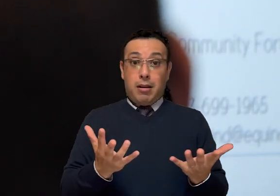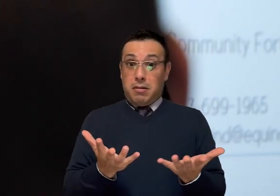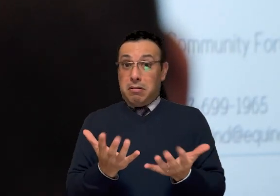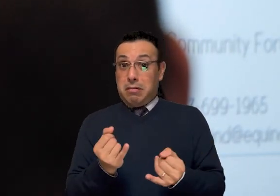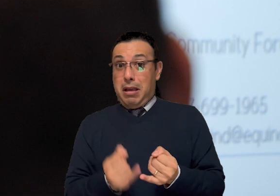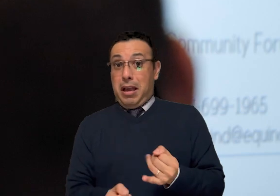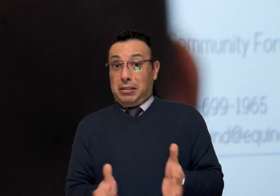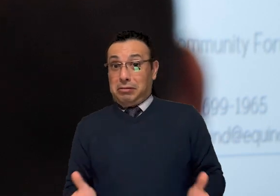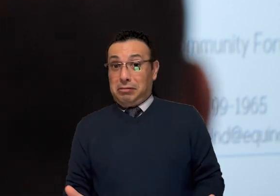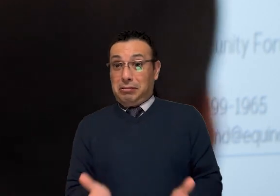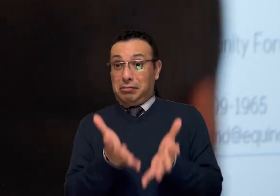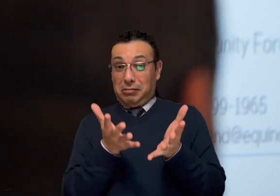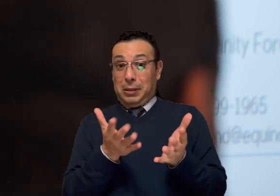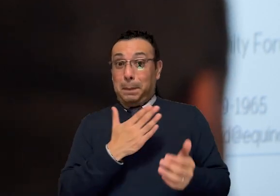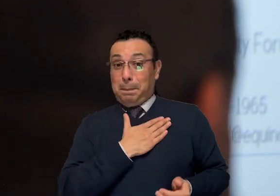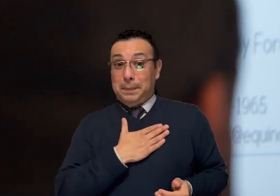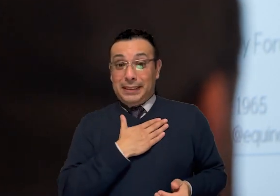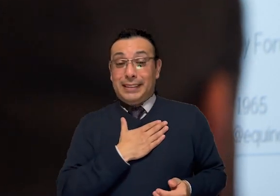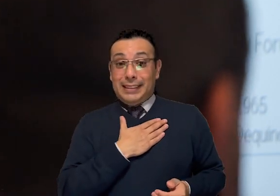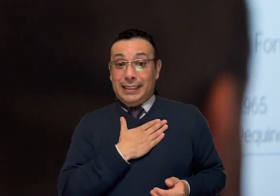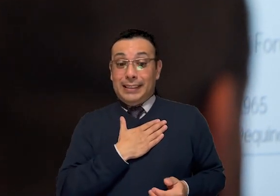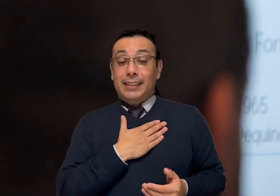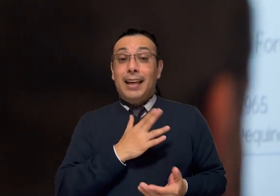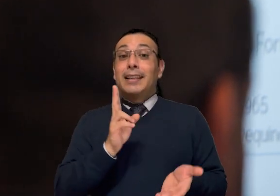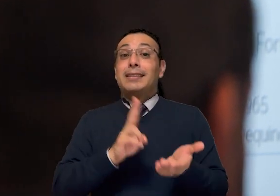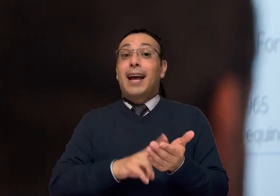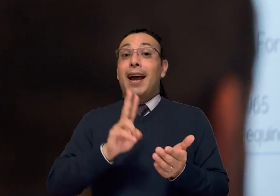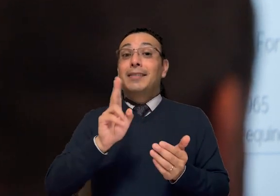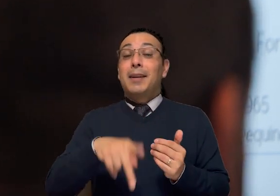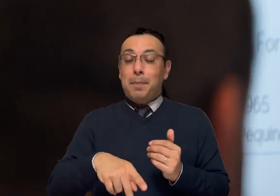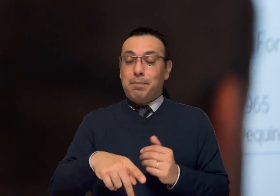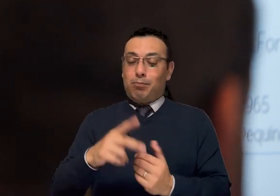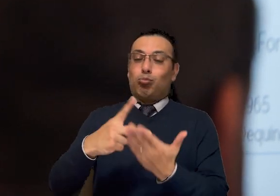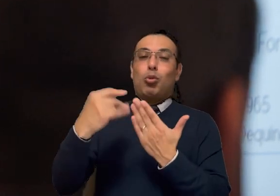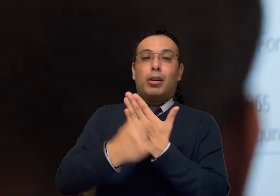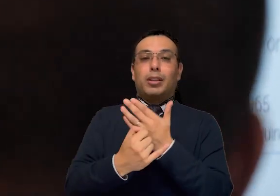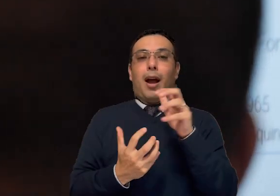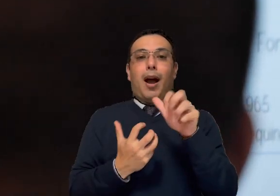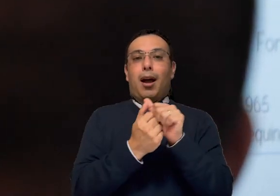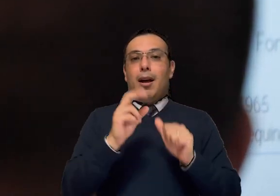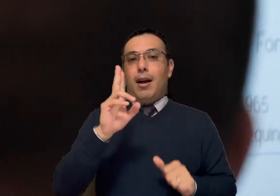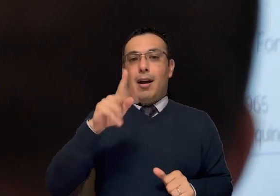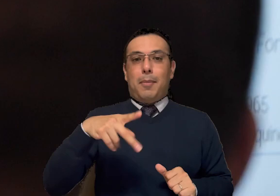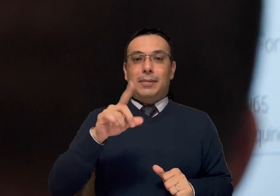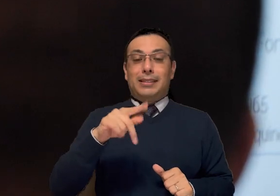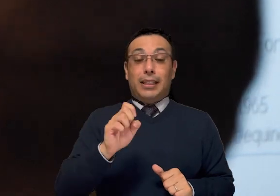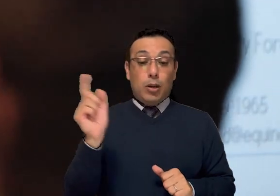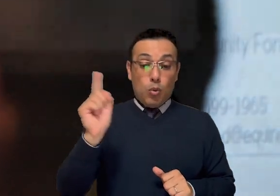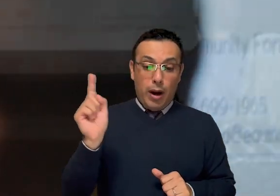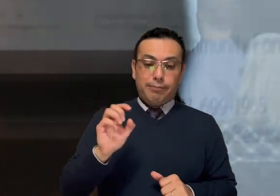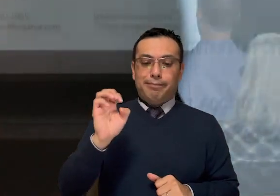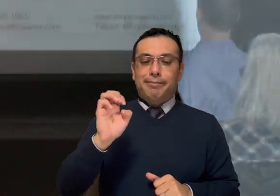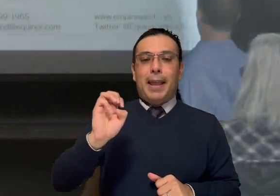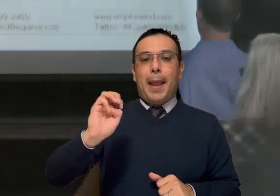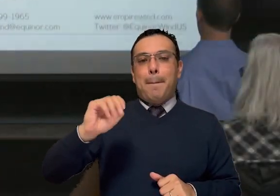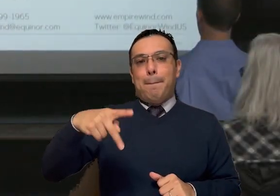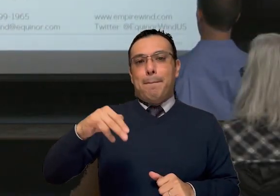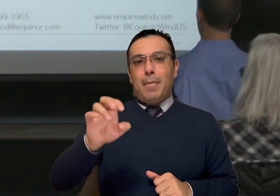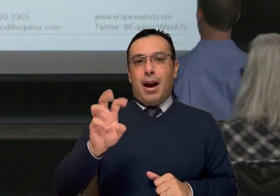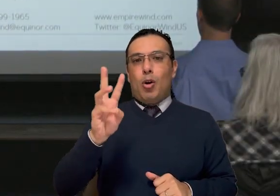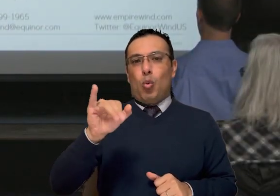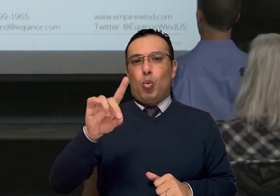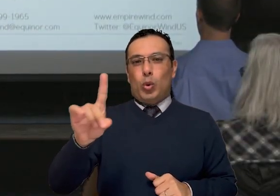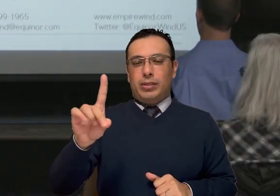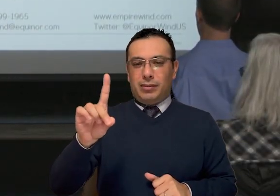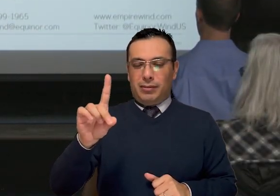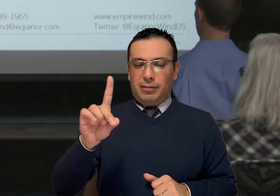up for project updates. You can do that on the Empire Wind website, and you can follow on our social channels. Outside